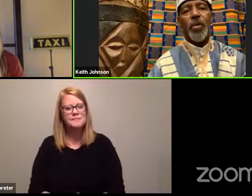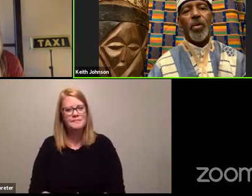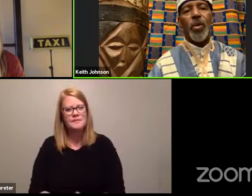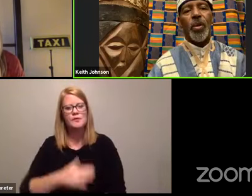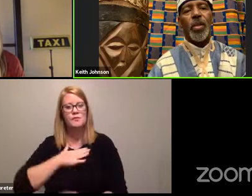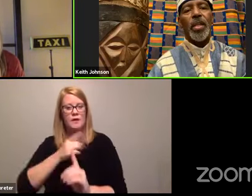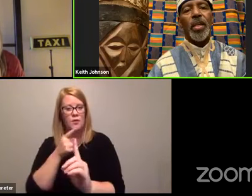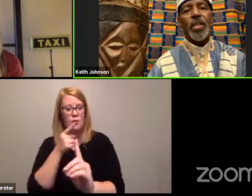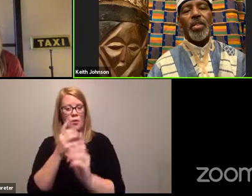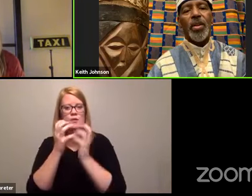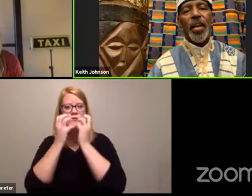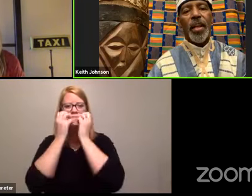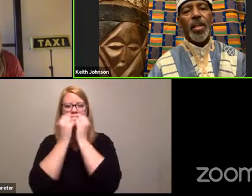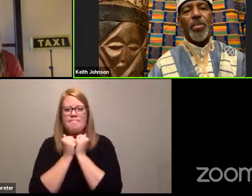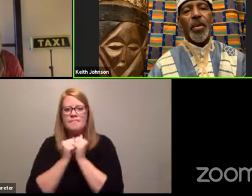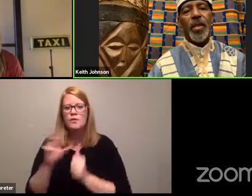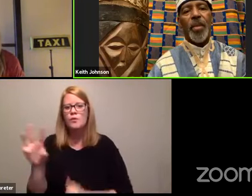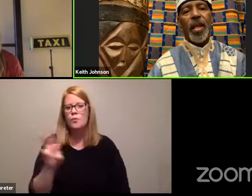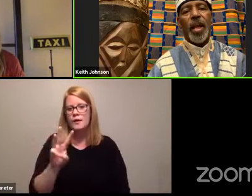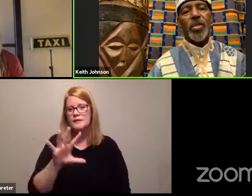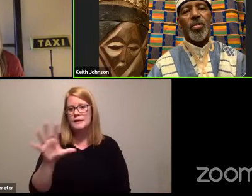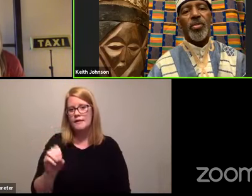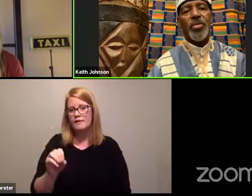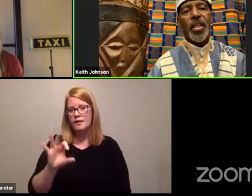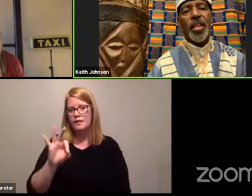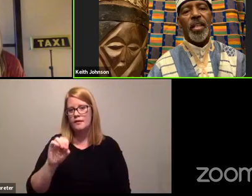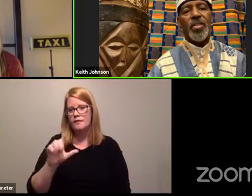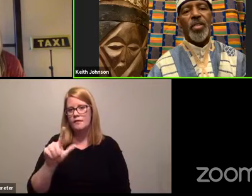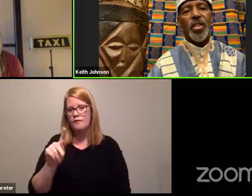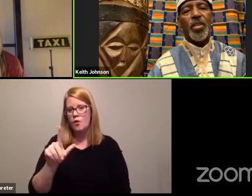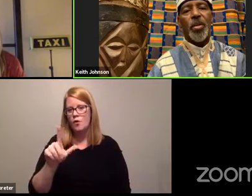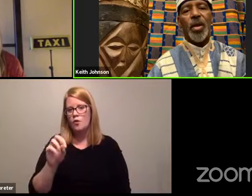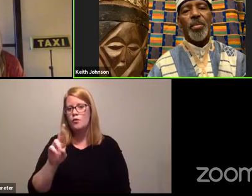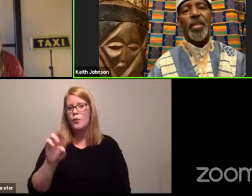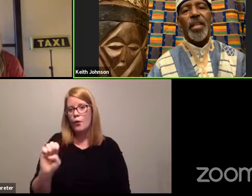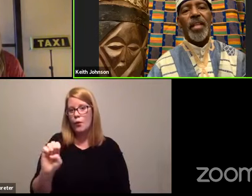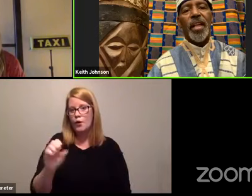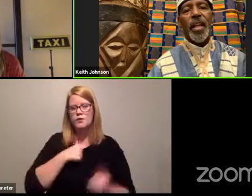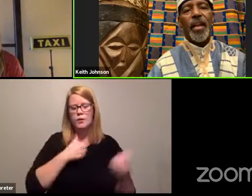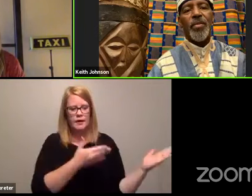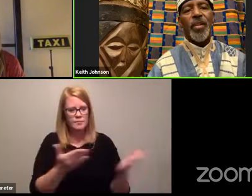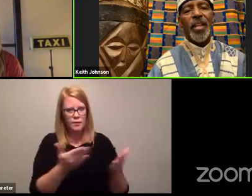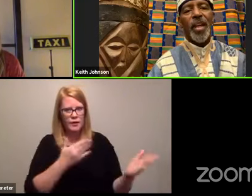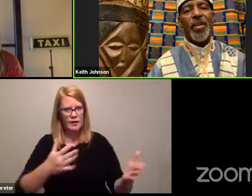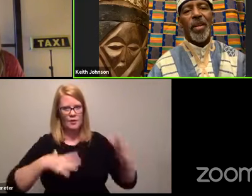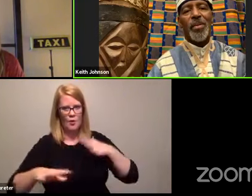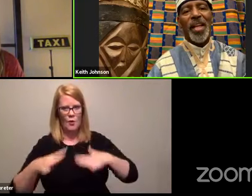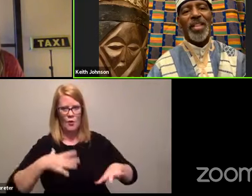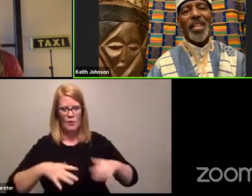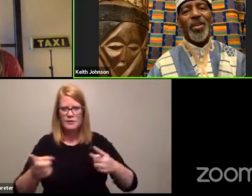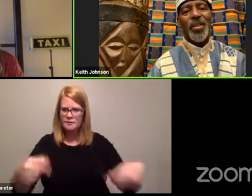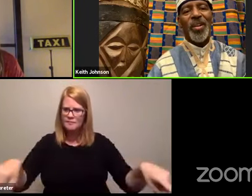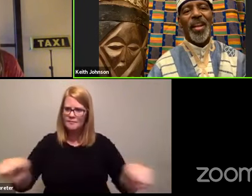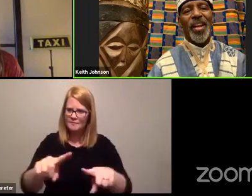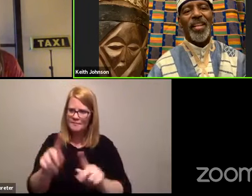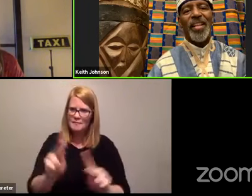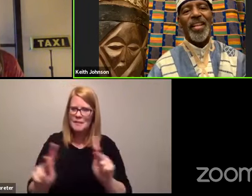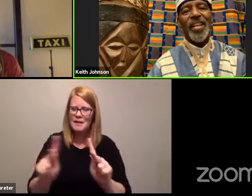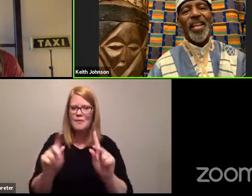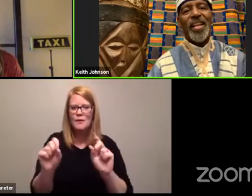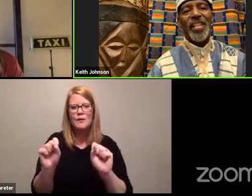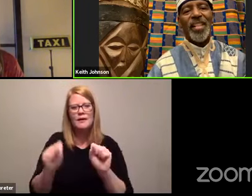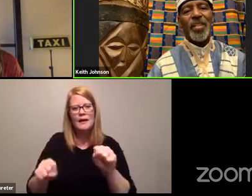African folklore, so that I can bring my costumes in and dress you up and have you to carry a basket on your